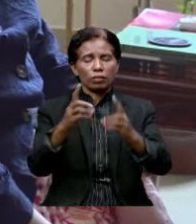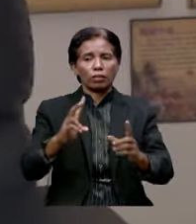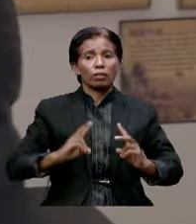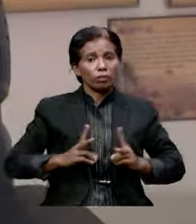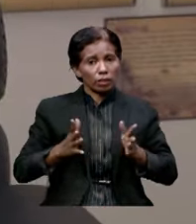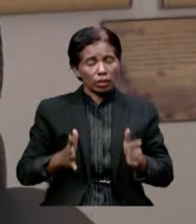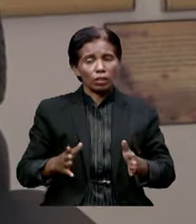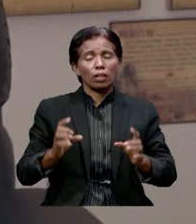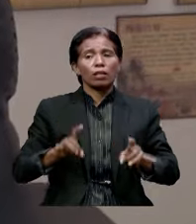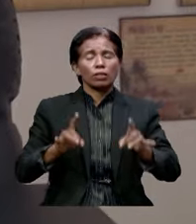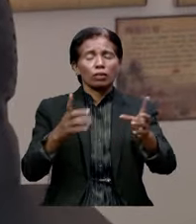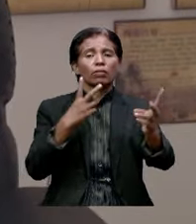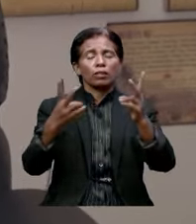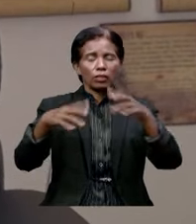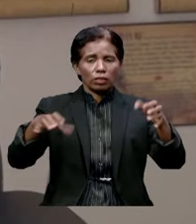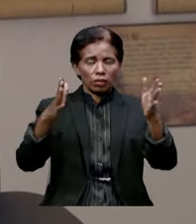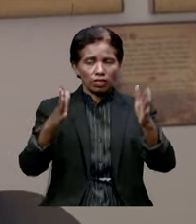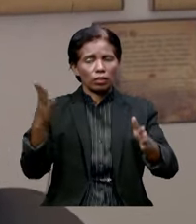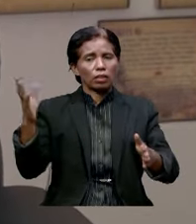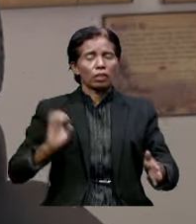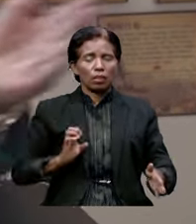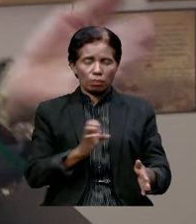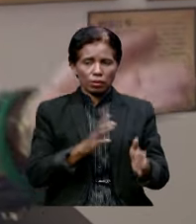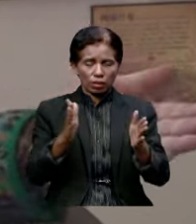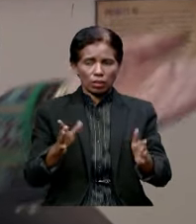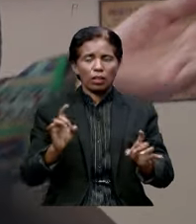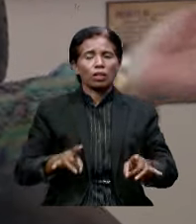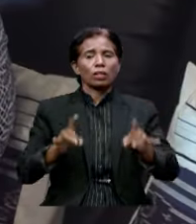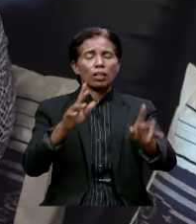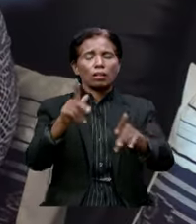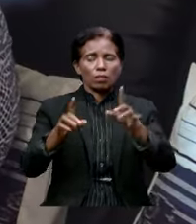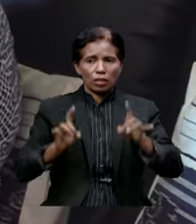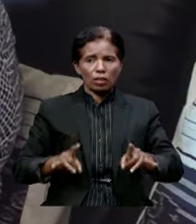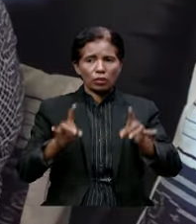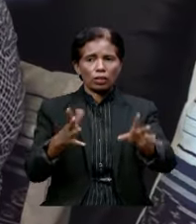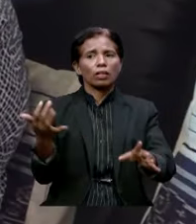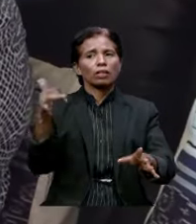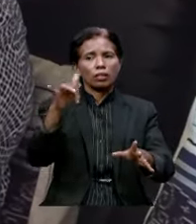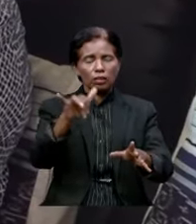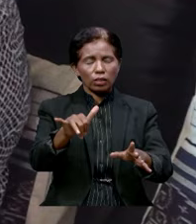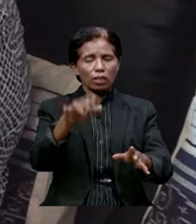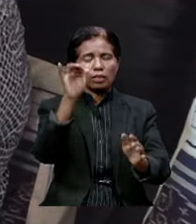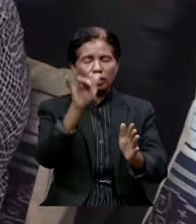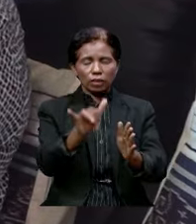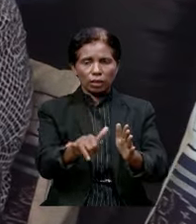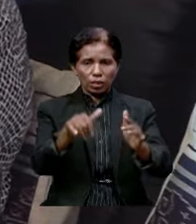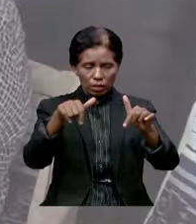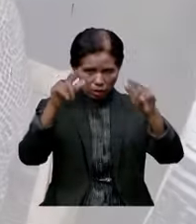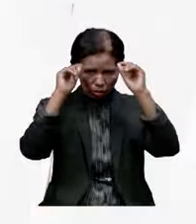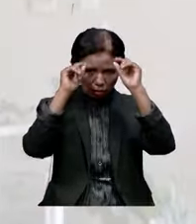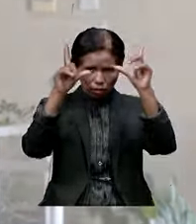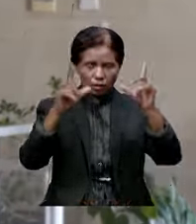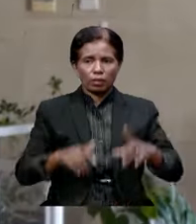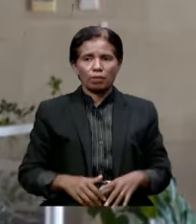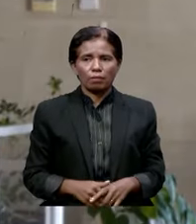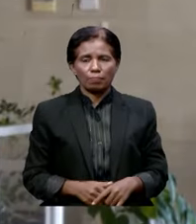australiano no moço visita funcionário Sira e embaixada da Austrália, no moço cidadão australiano Sira Nebe Makela e a Timor-Leste. I'm going to